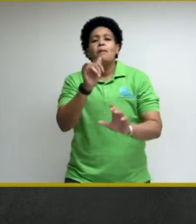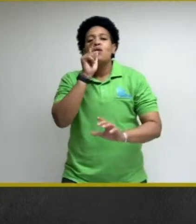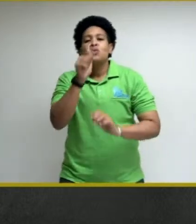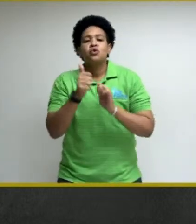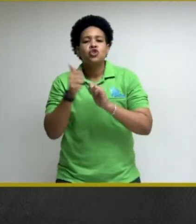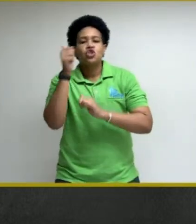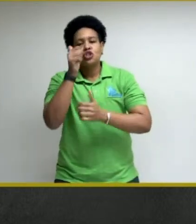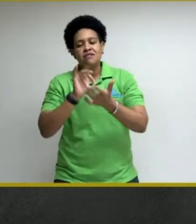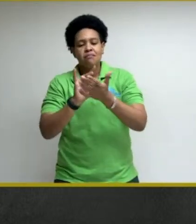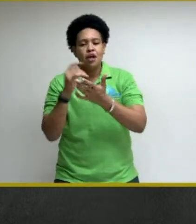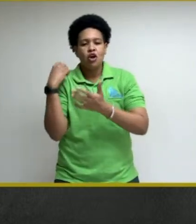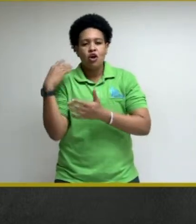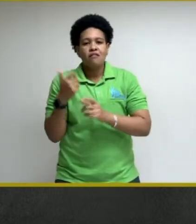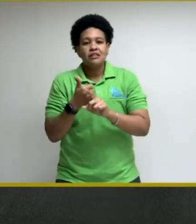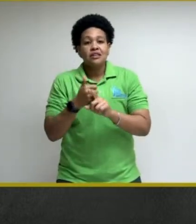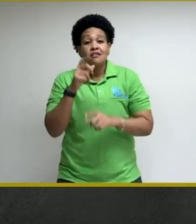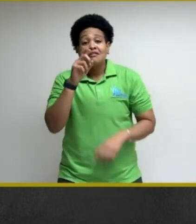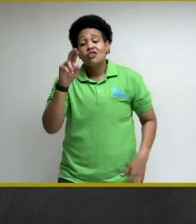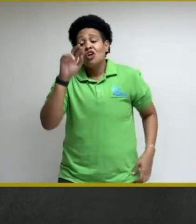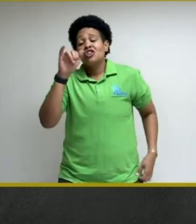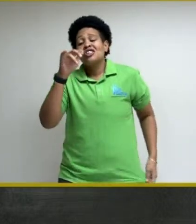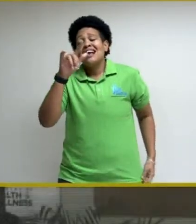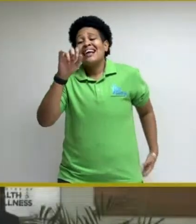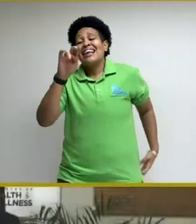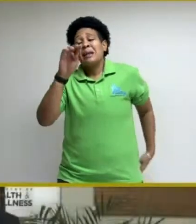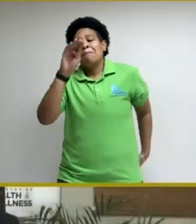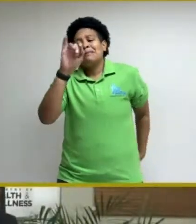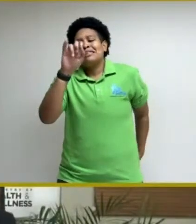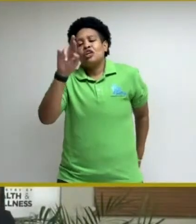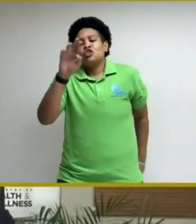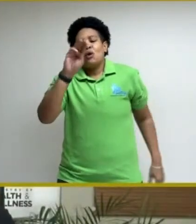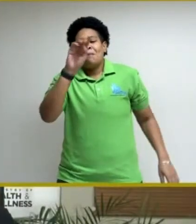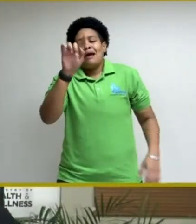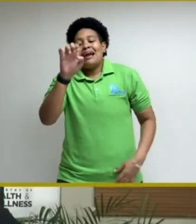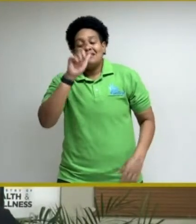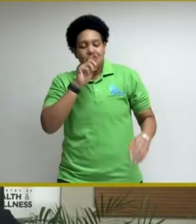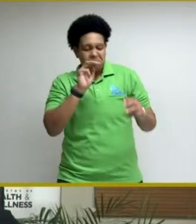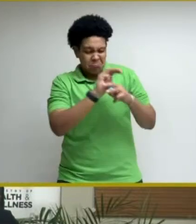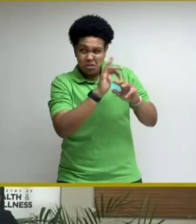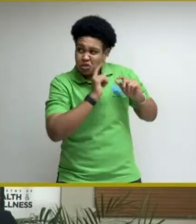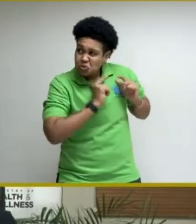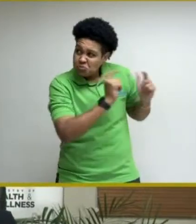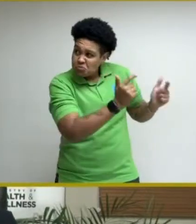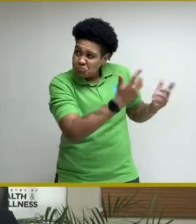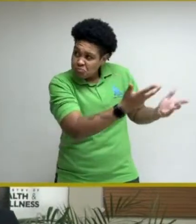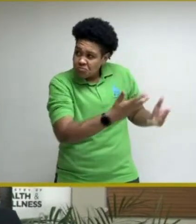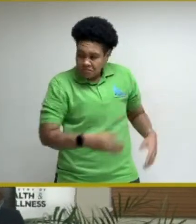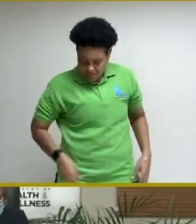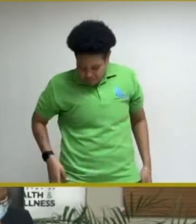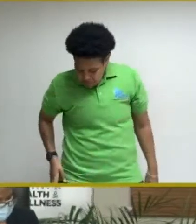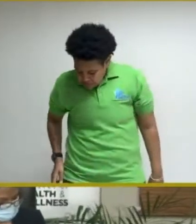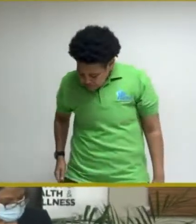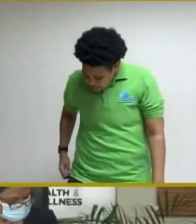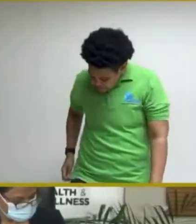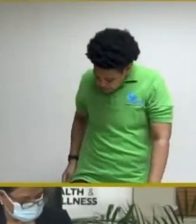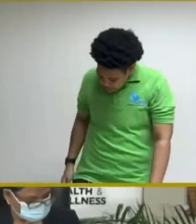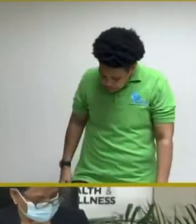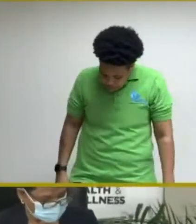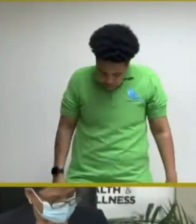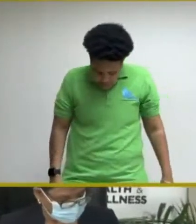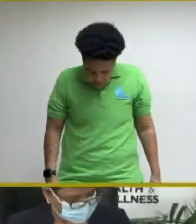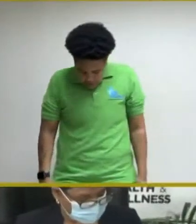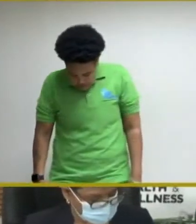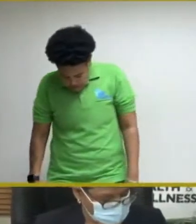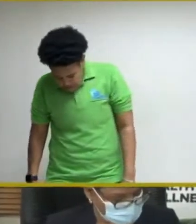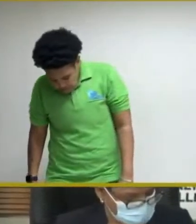Chief Medical Officer, Dr. Jacqueline Bissesa-McKenzie. Minister, over to you. Thank you very much, Petrie. Good